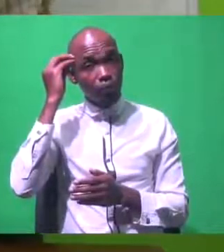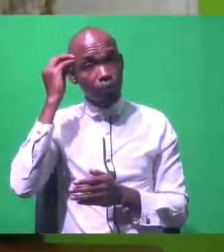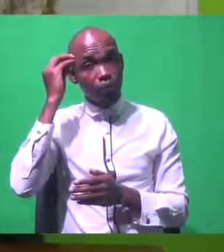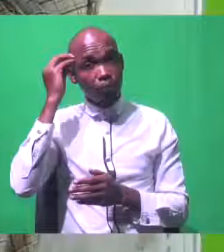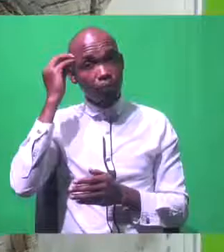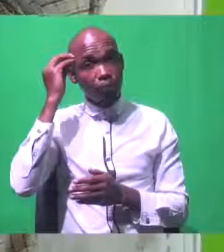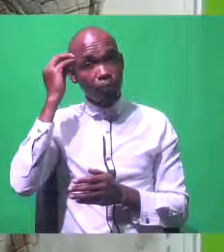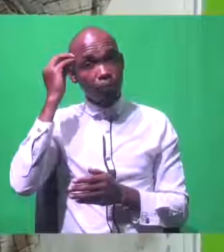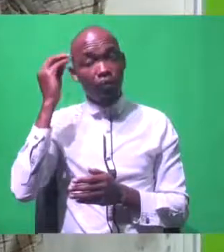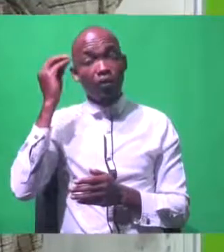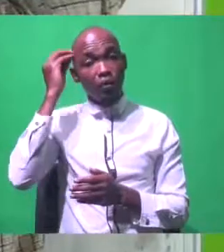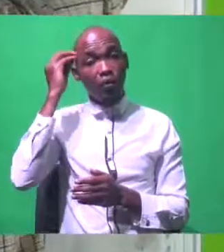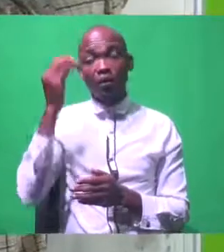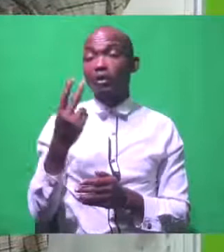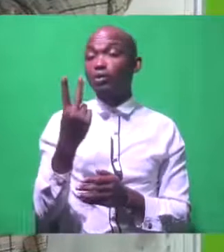theoretical.